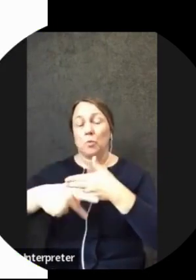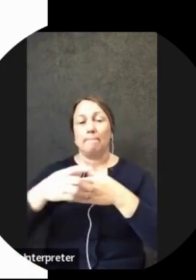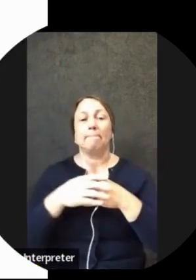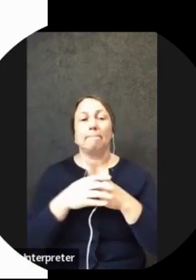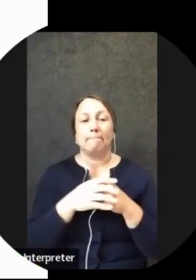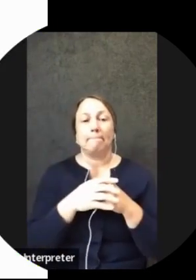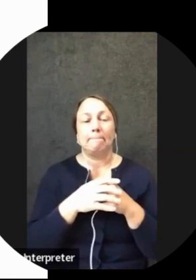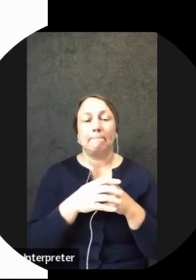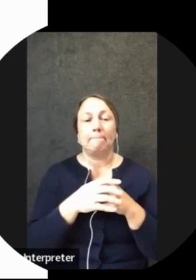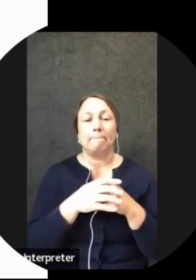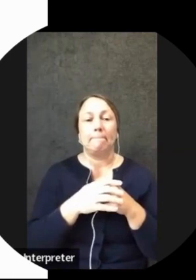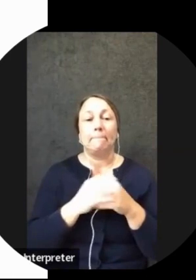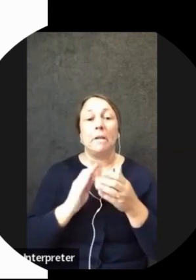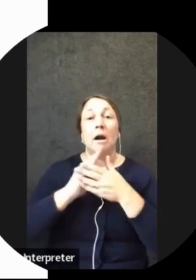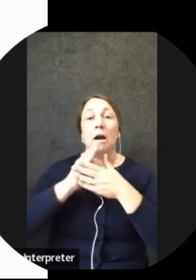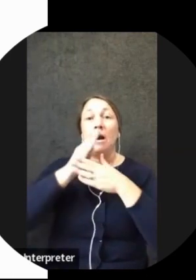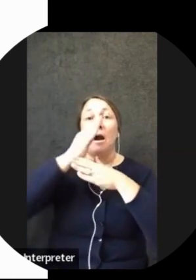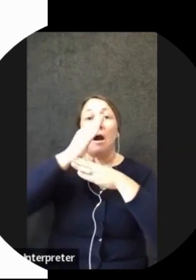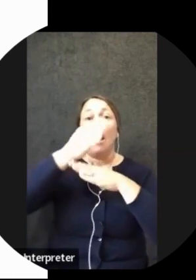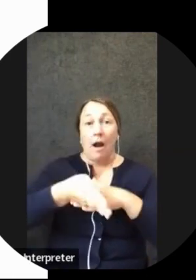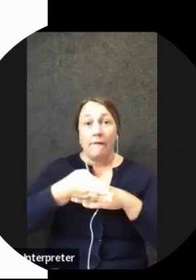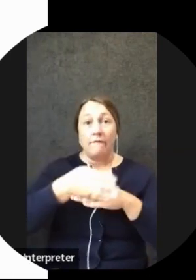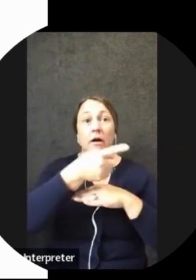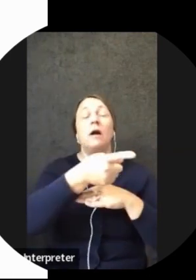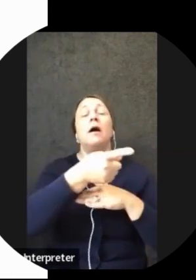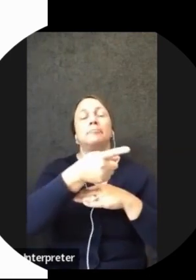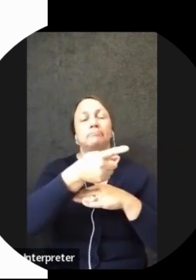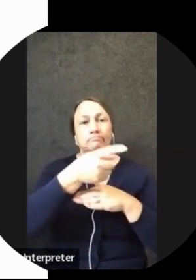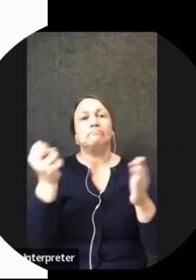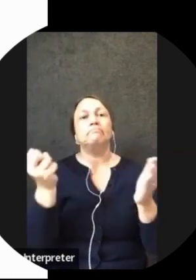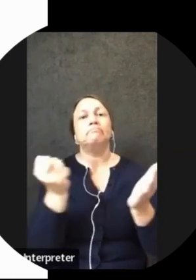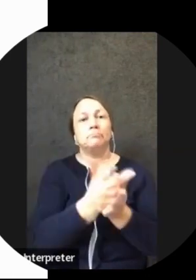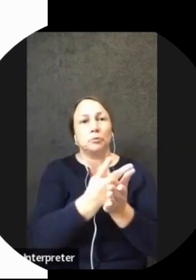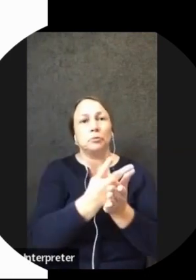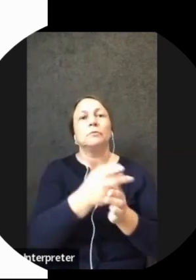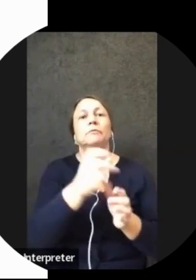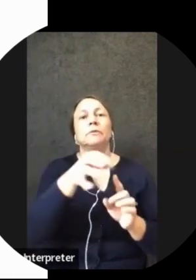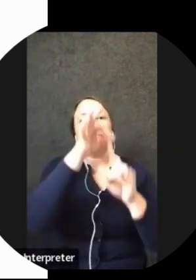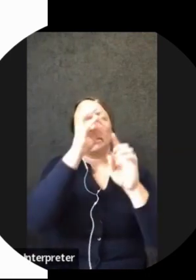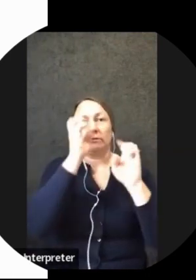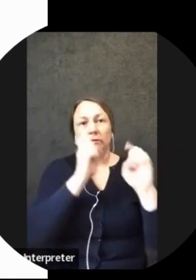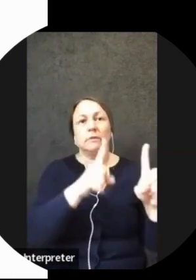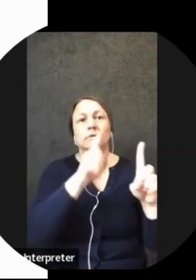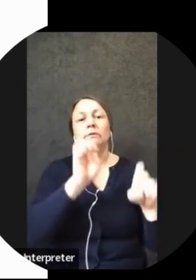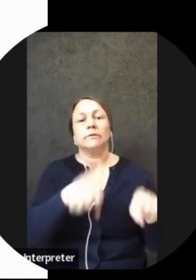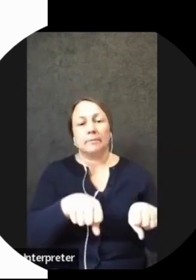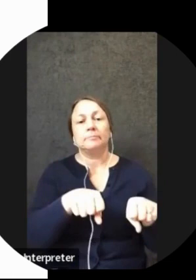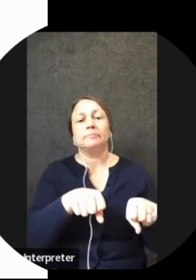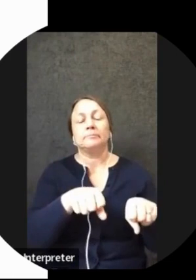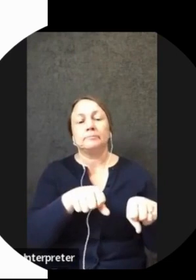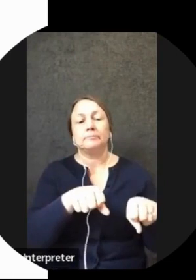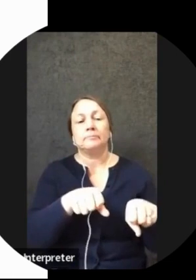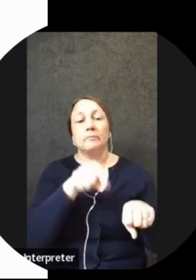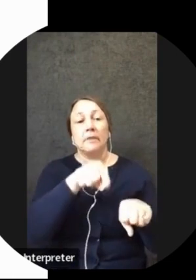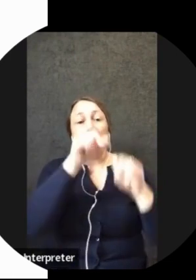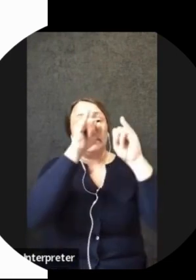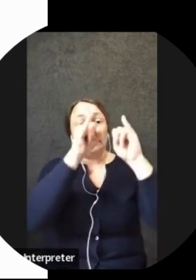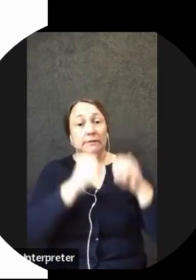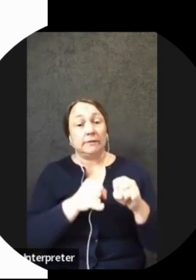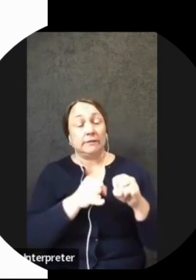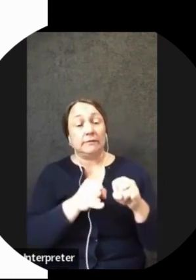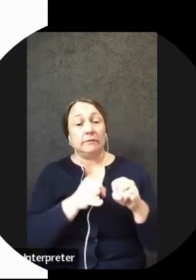So after a student is found eligible for special education, an individual